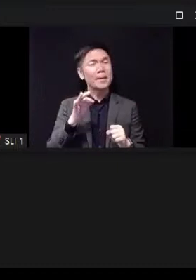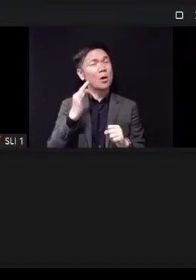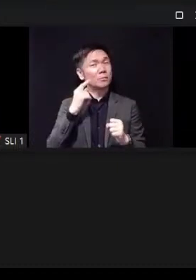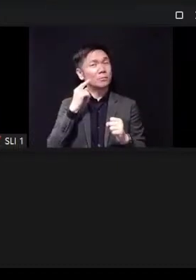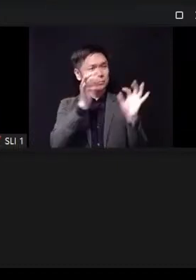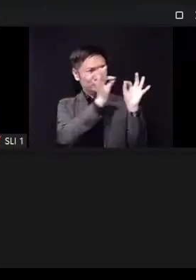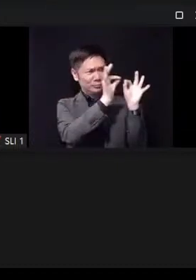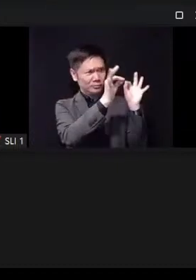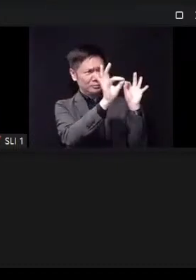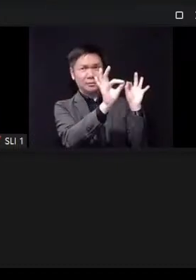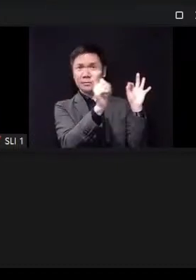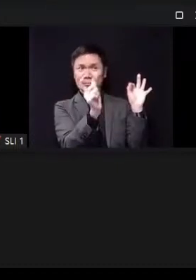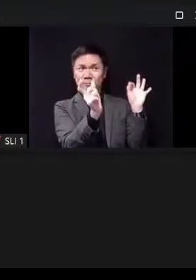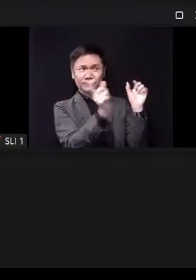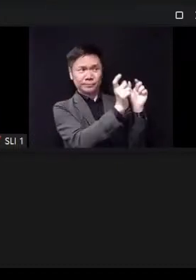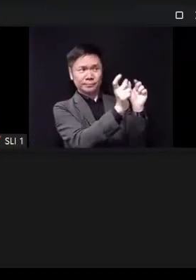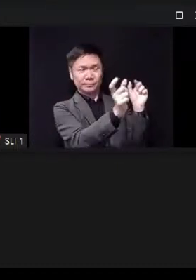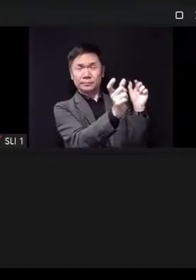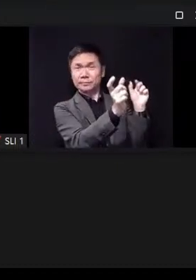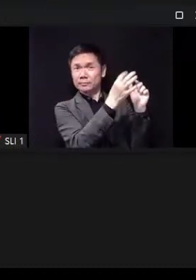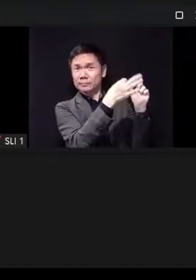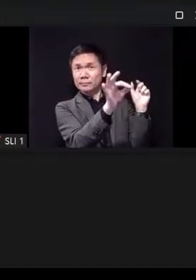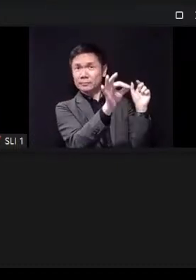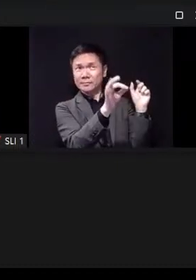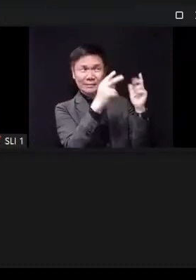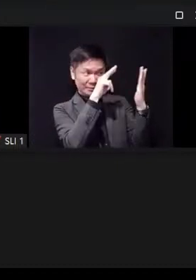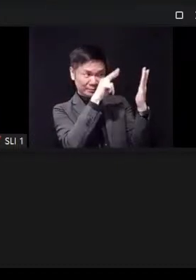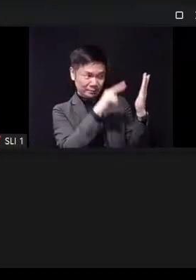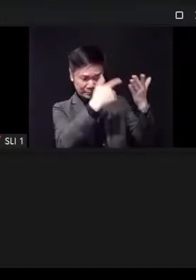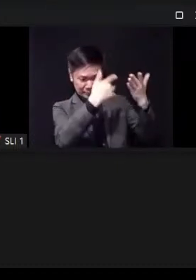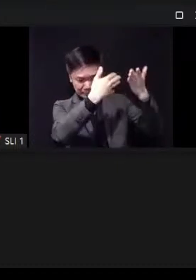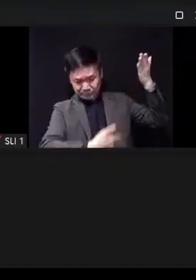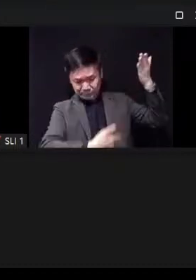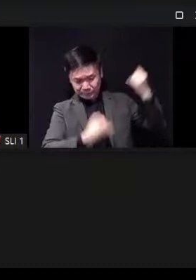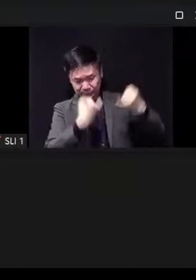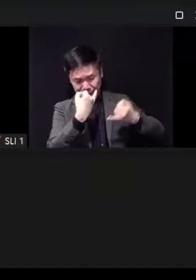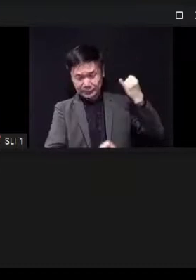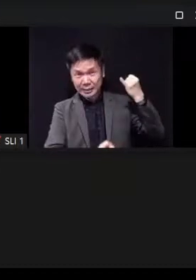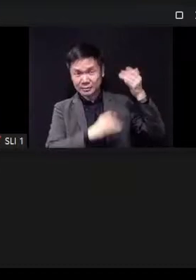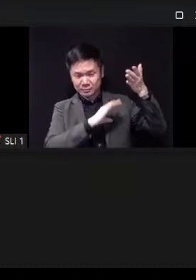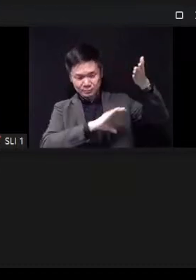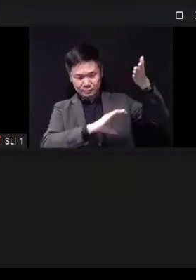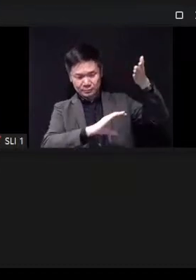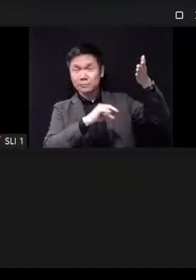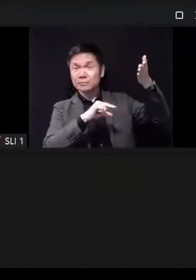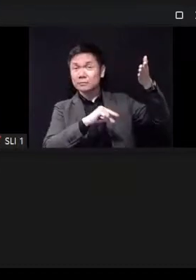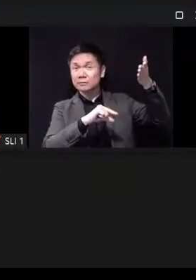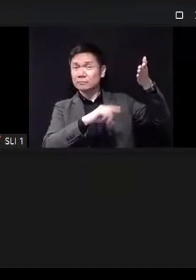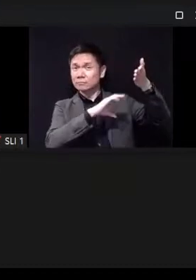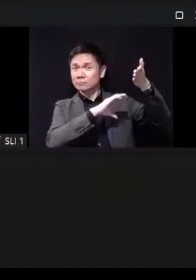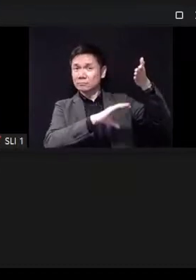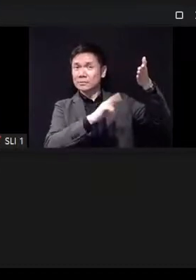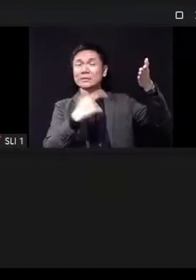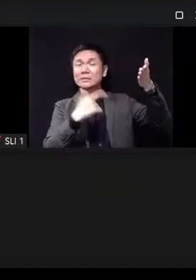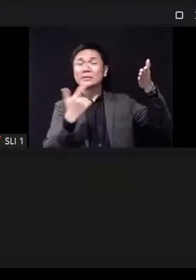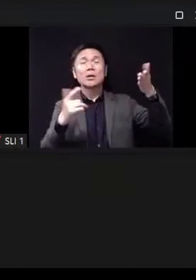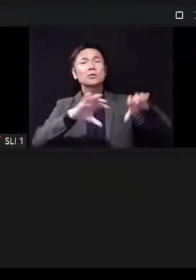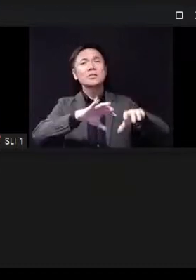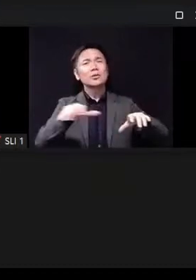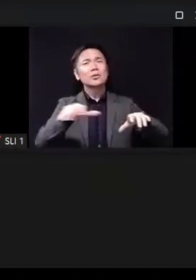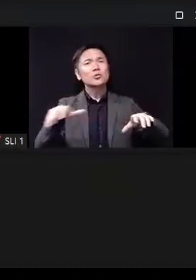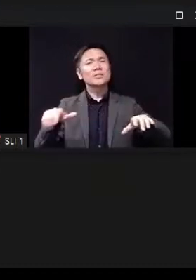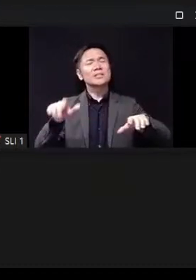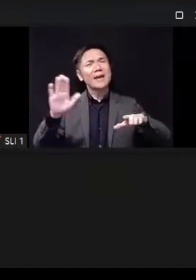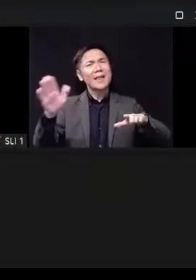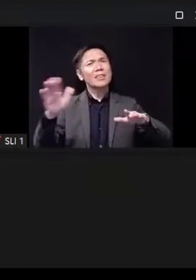we already see this, the idea reflected at the end of the paragraph, because we already talk about the national and regional levels.